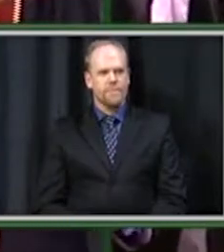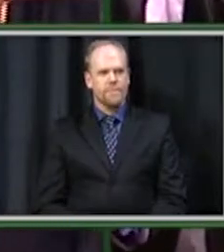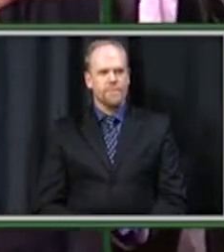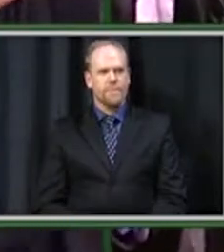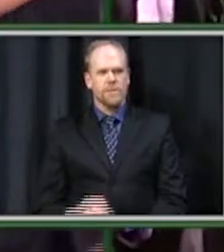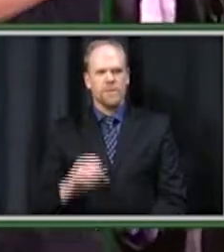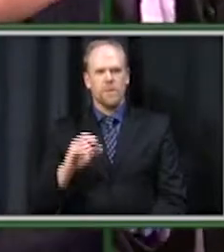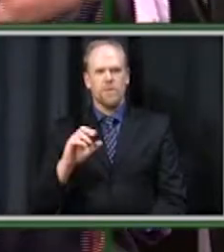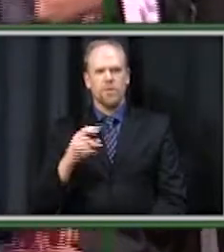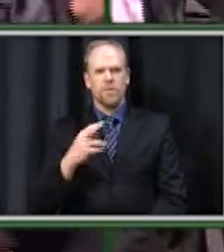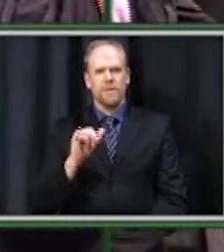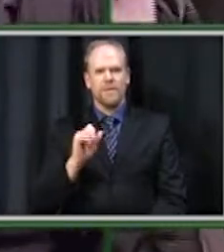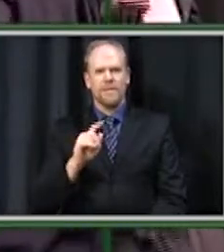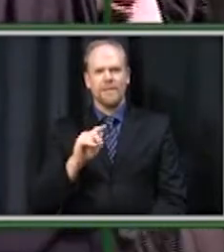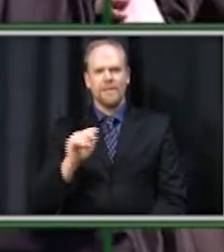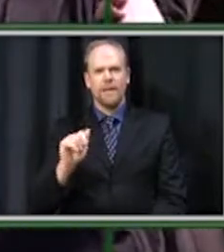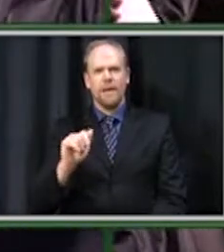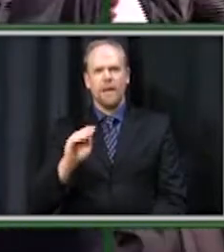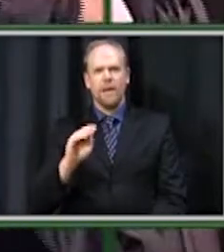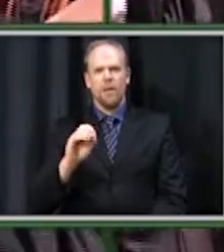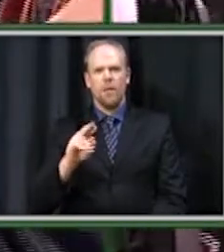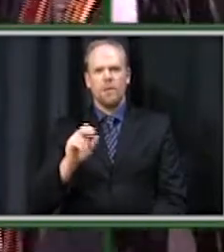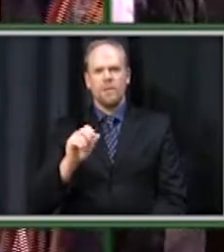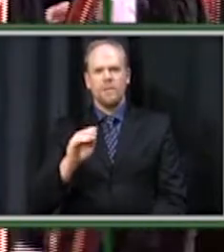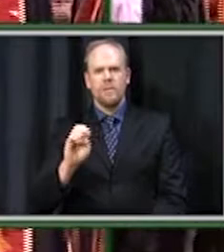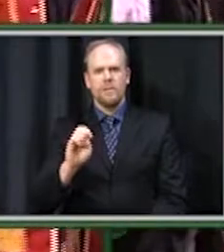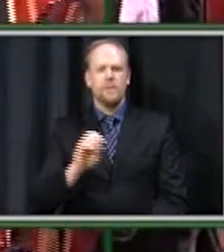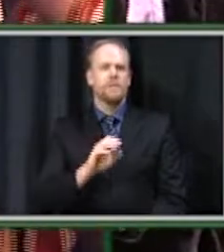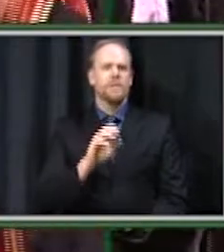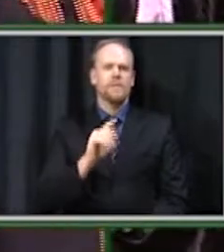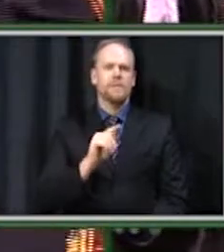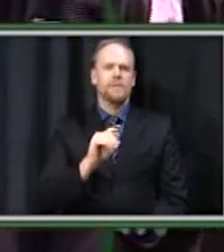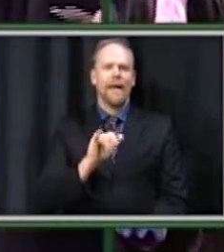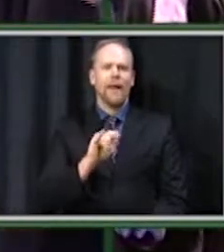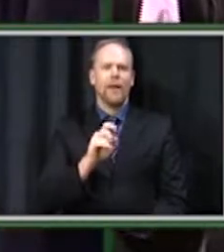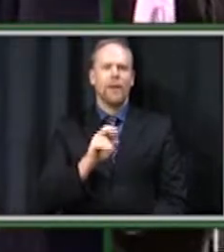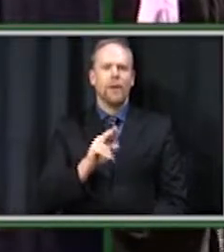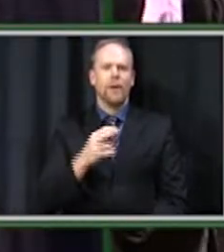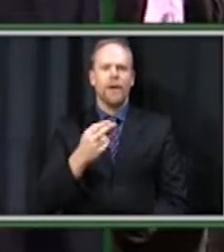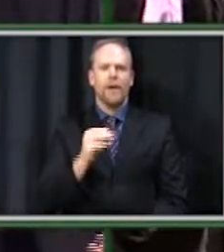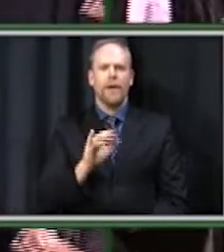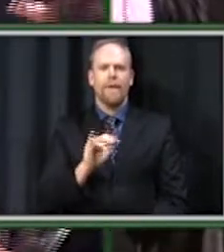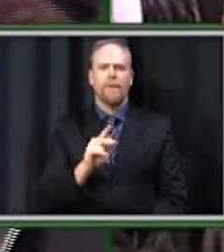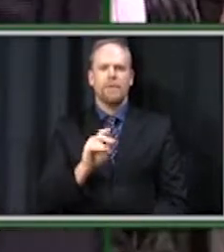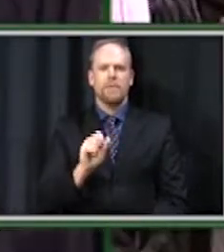Christina Morse. Cutter Hicks.